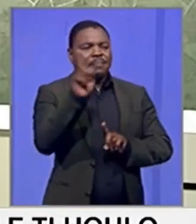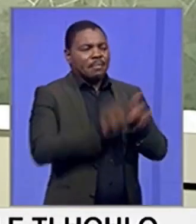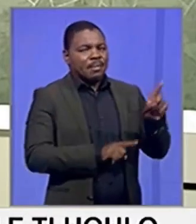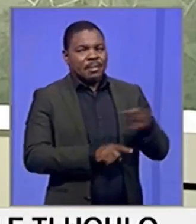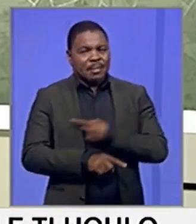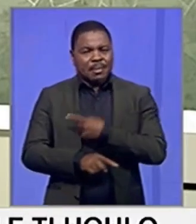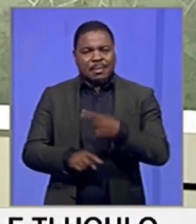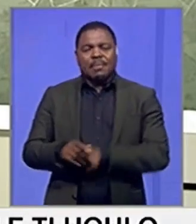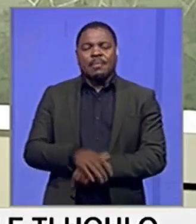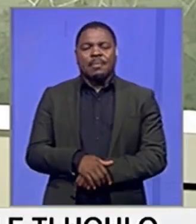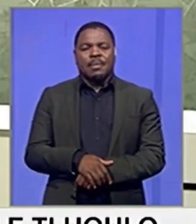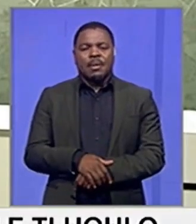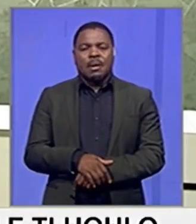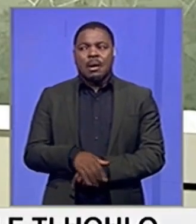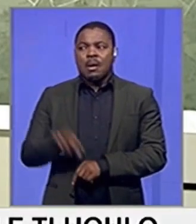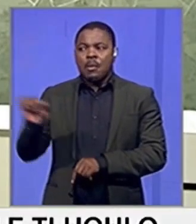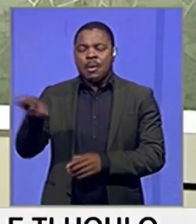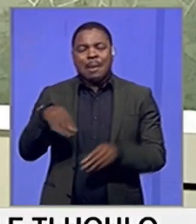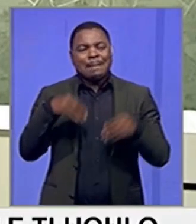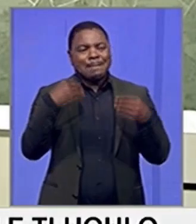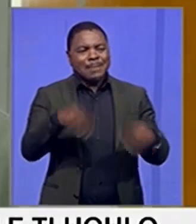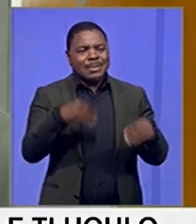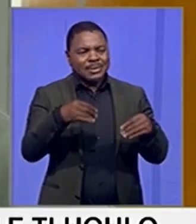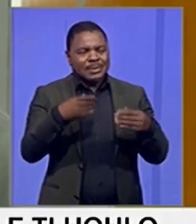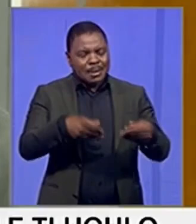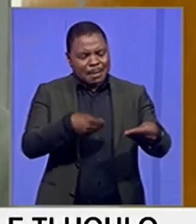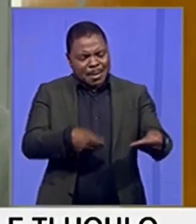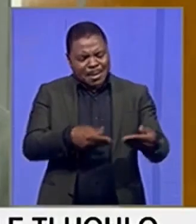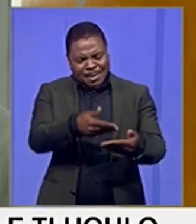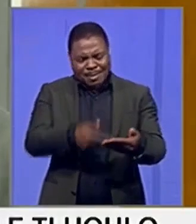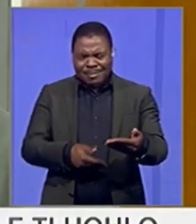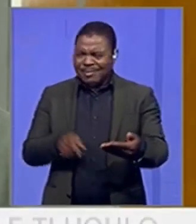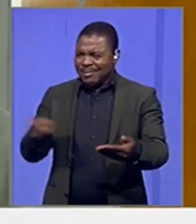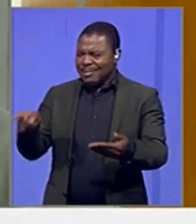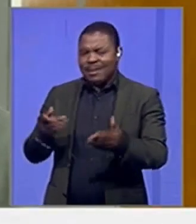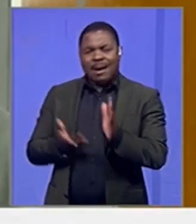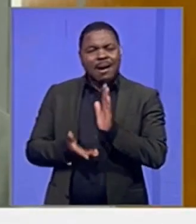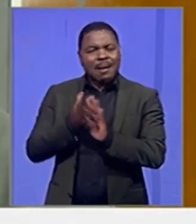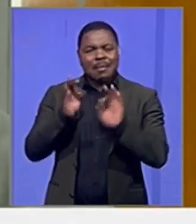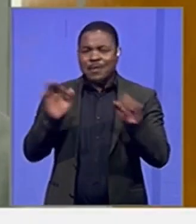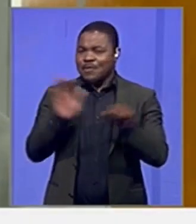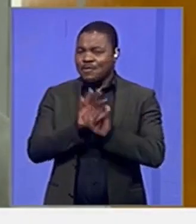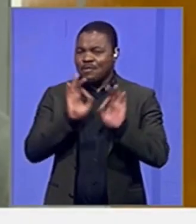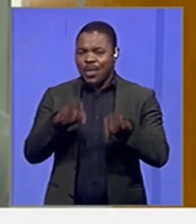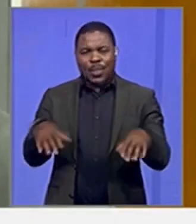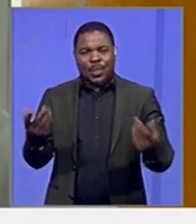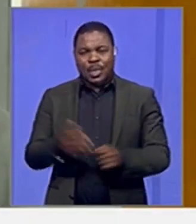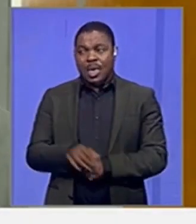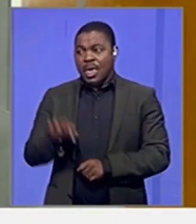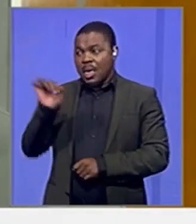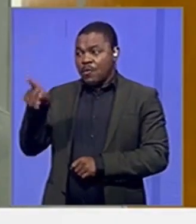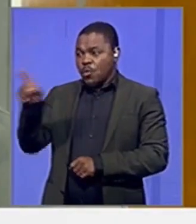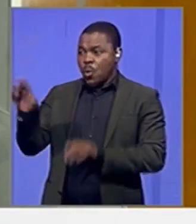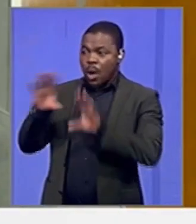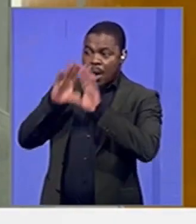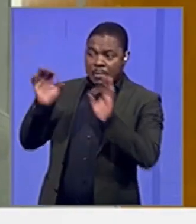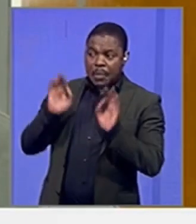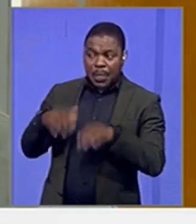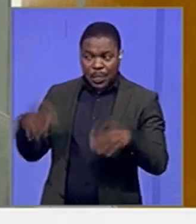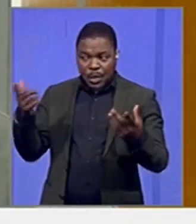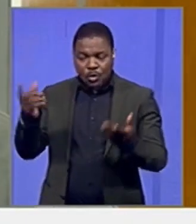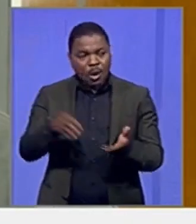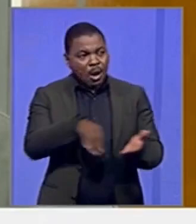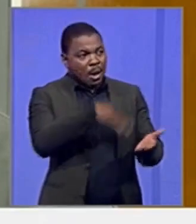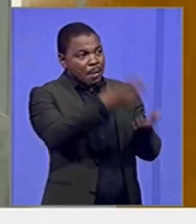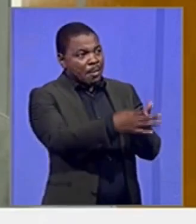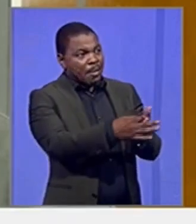atlehe. Dipampiri tsa bone tsa di-businesses, they are not up to date. So if you are not compliant and then obatla apply